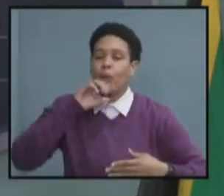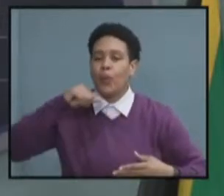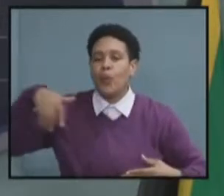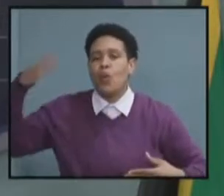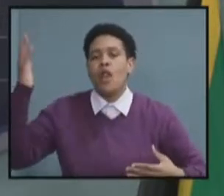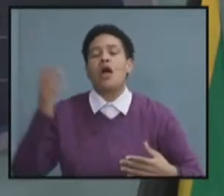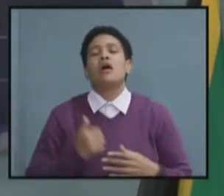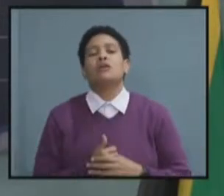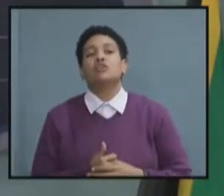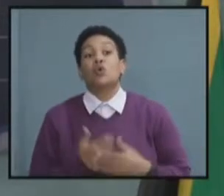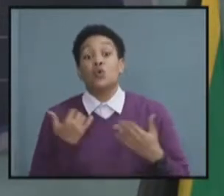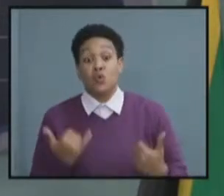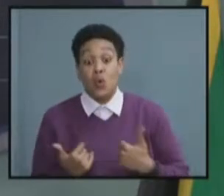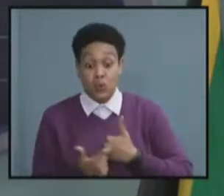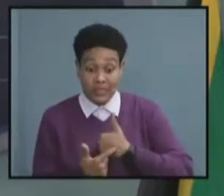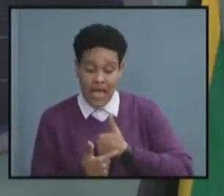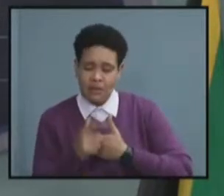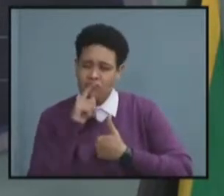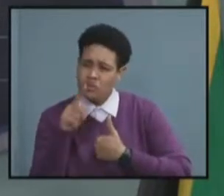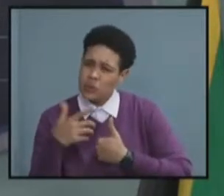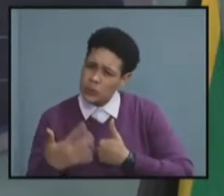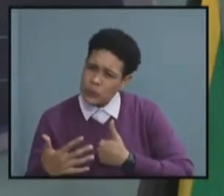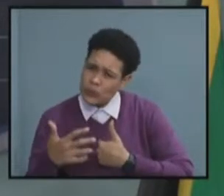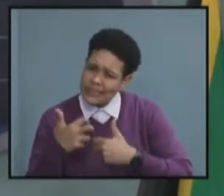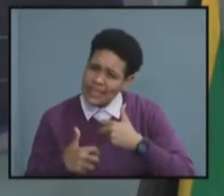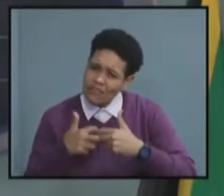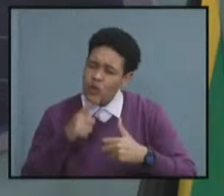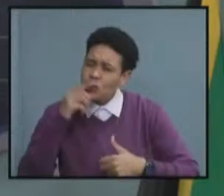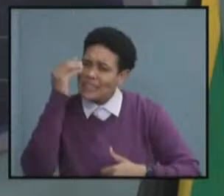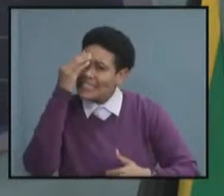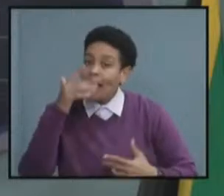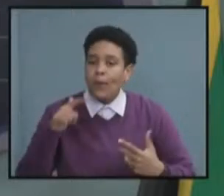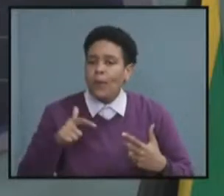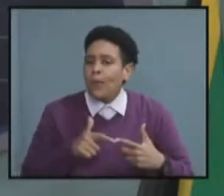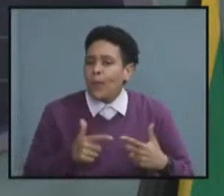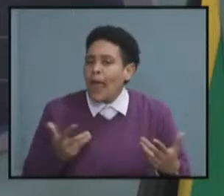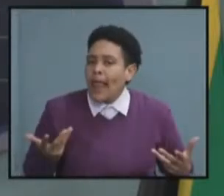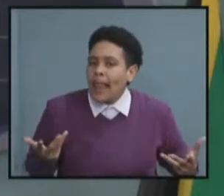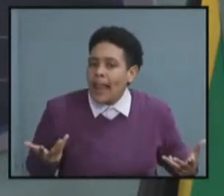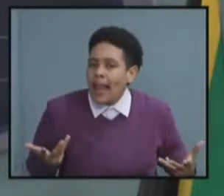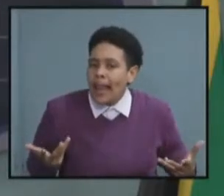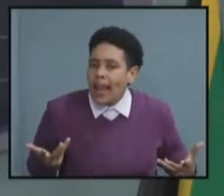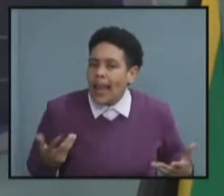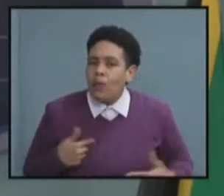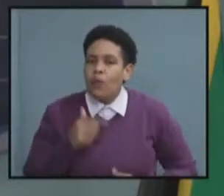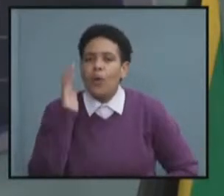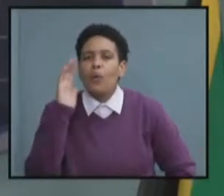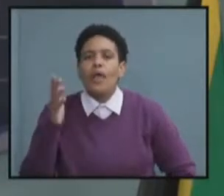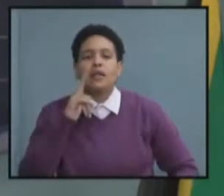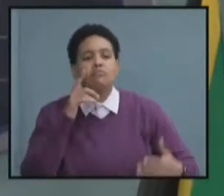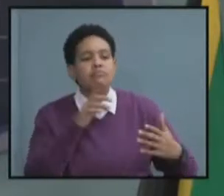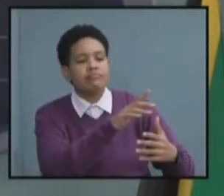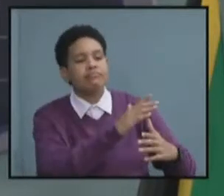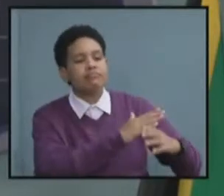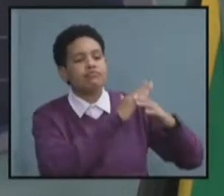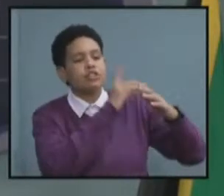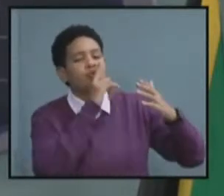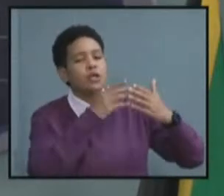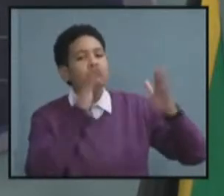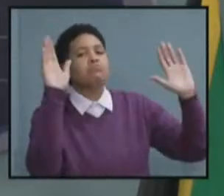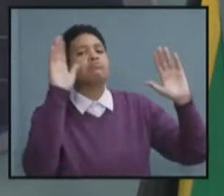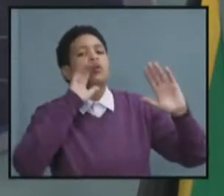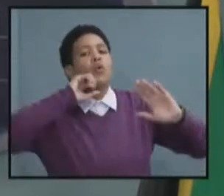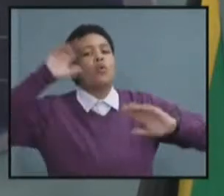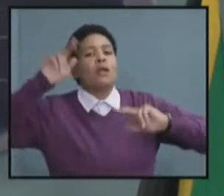elderly. So at this time, it is really very difficult to say when we would be lifting that restriction on the